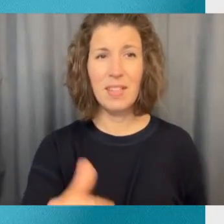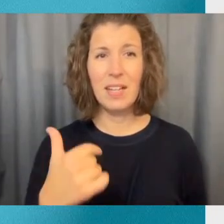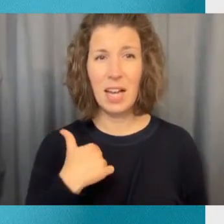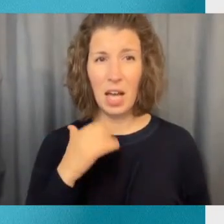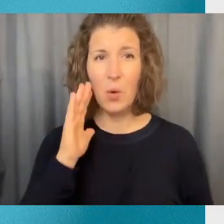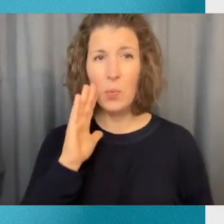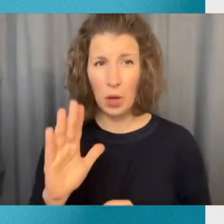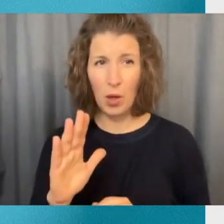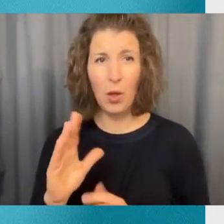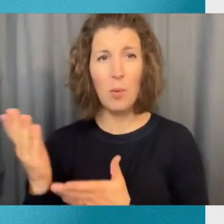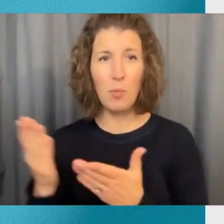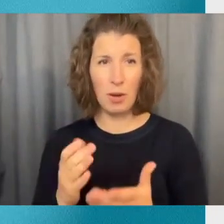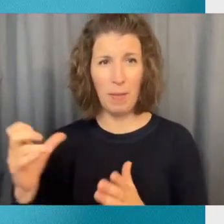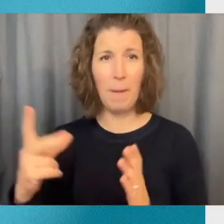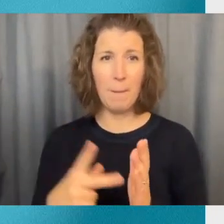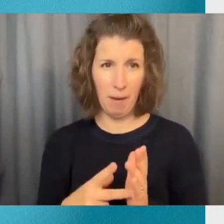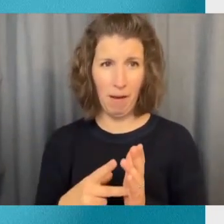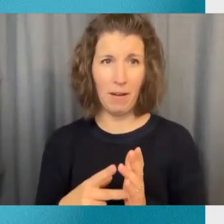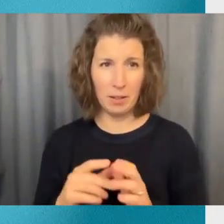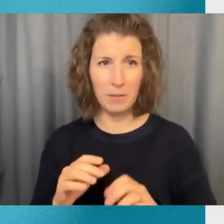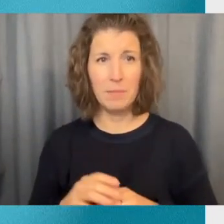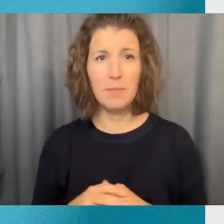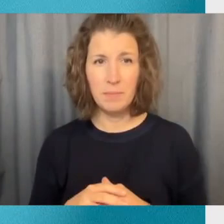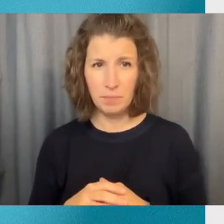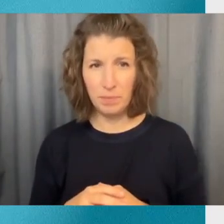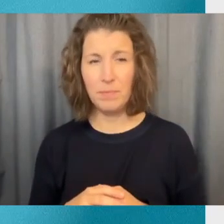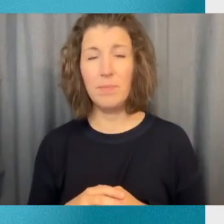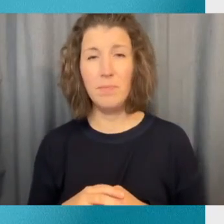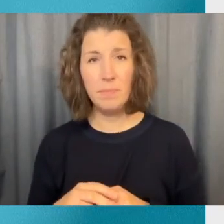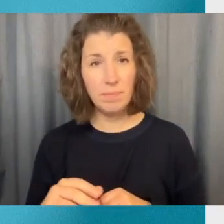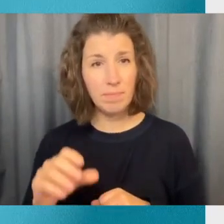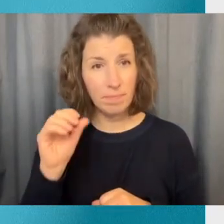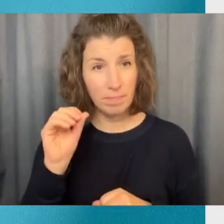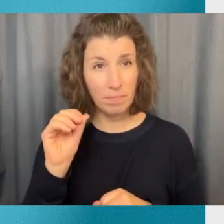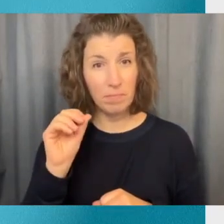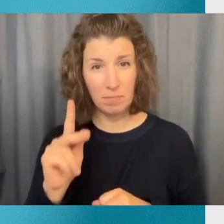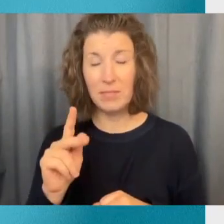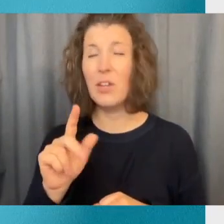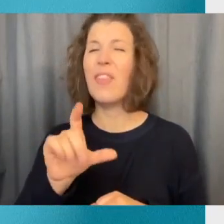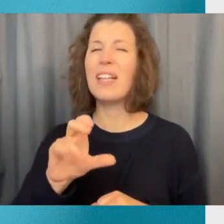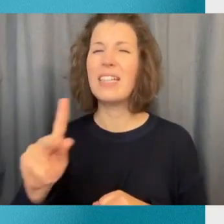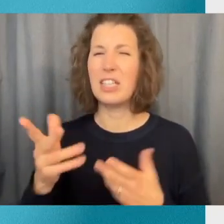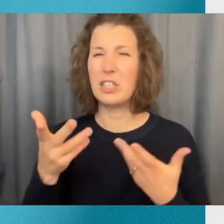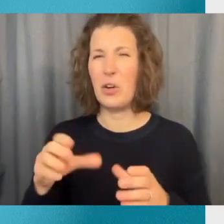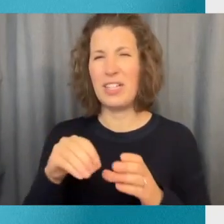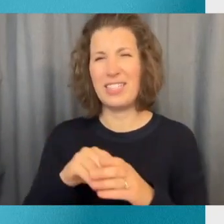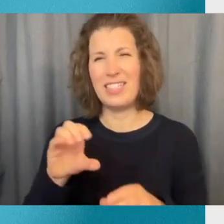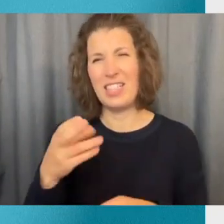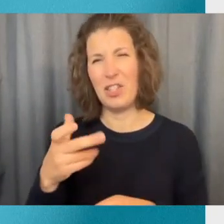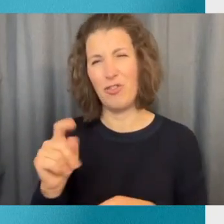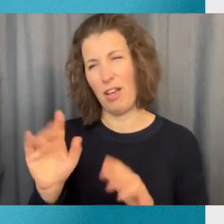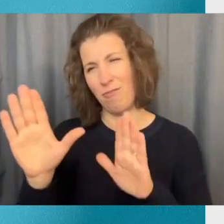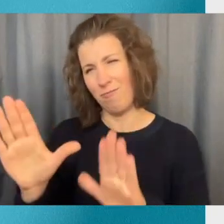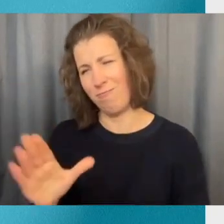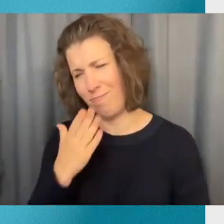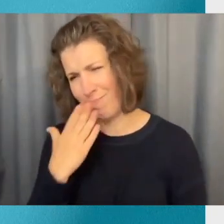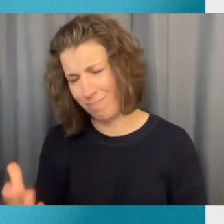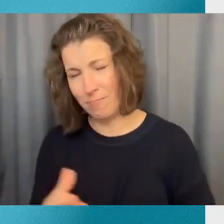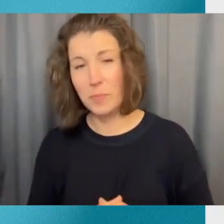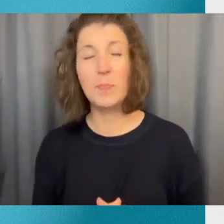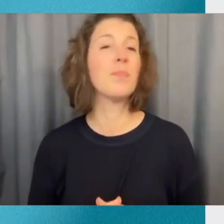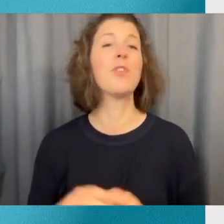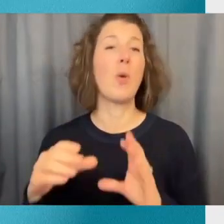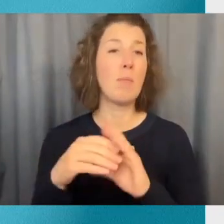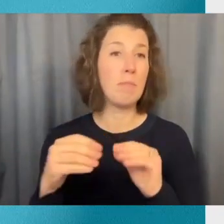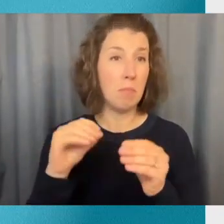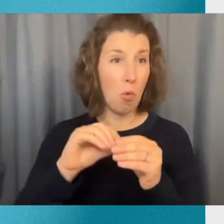have the link in the chat, which it already is. All right, the link is in the chat. Fabulous. Thank you. So in talking more about, we're going to have